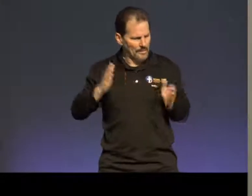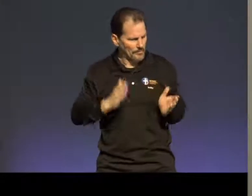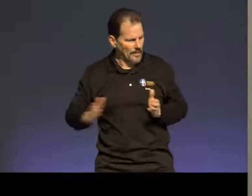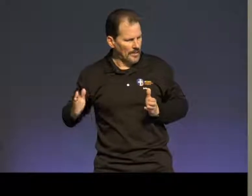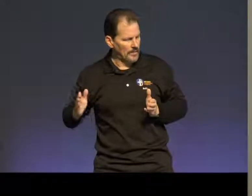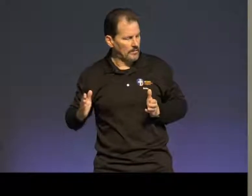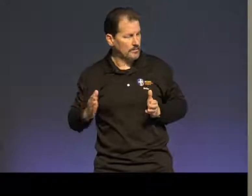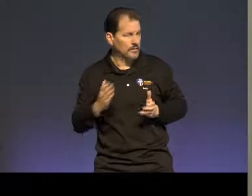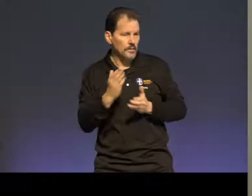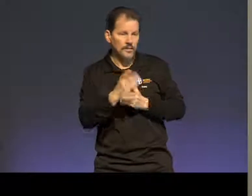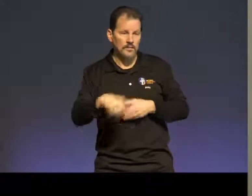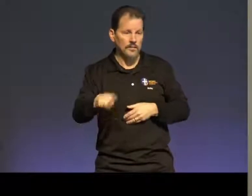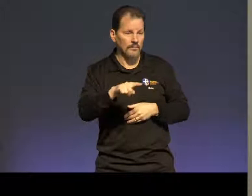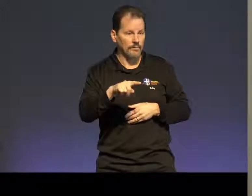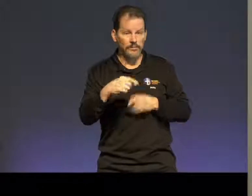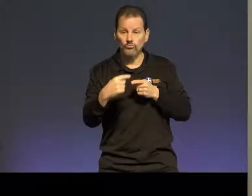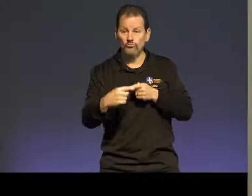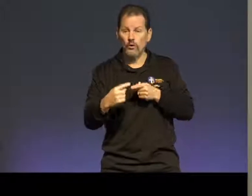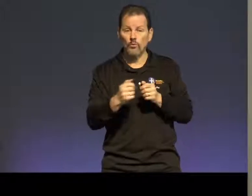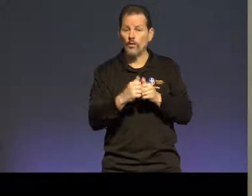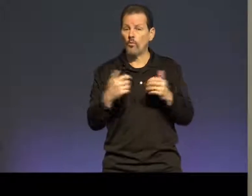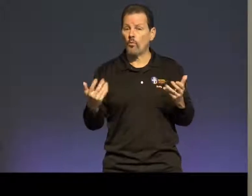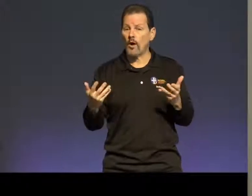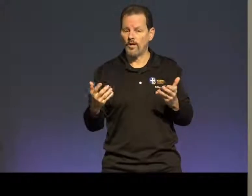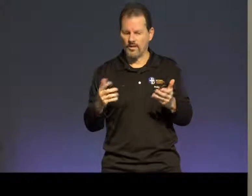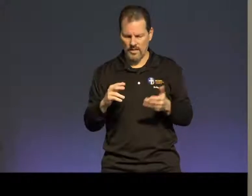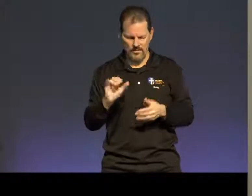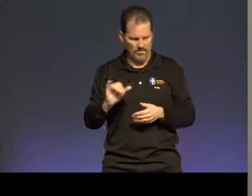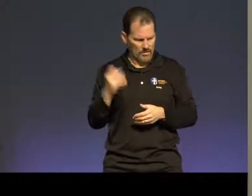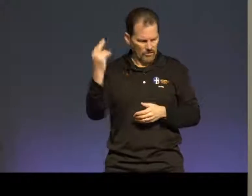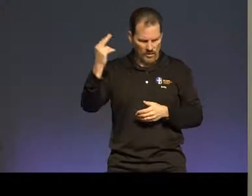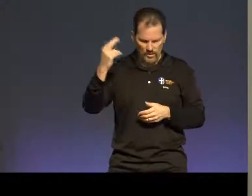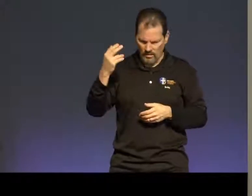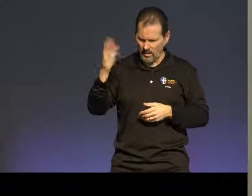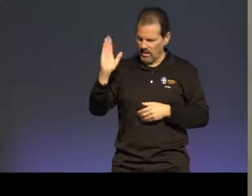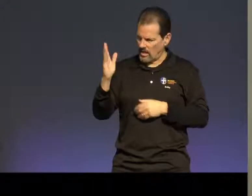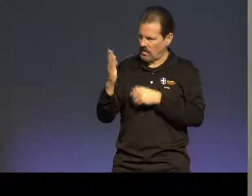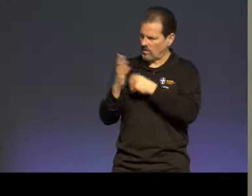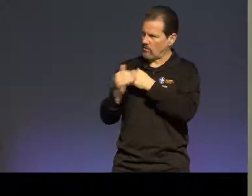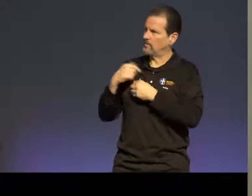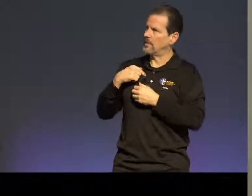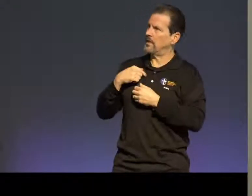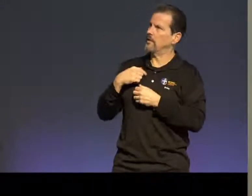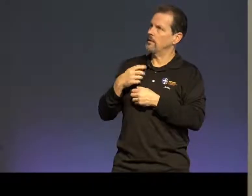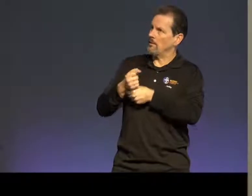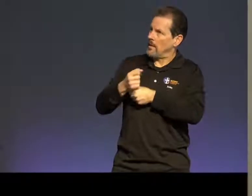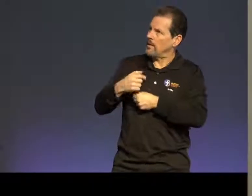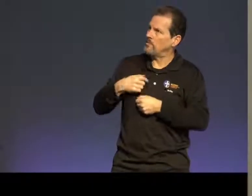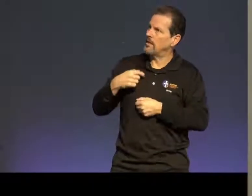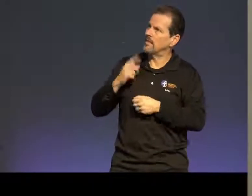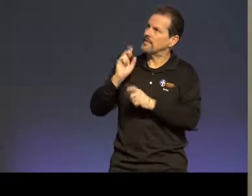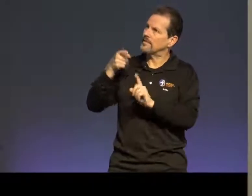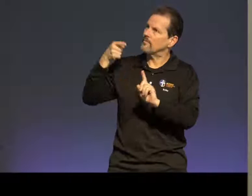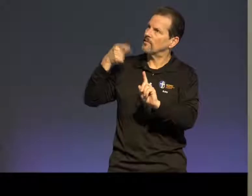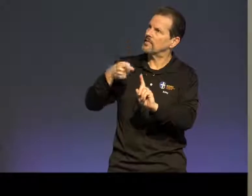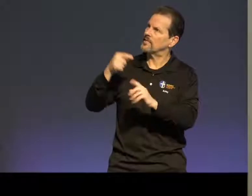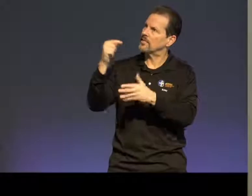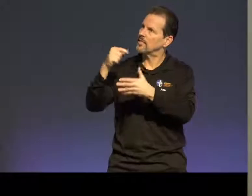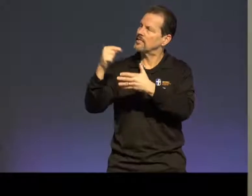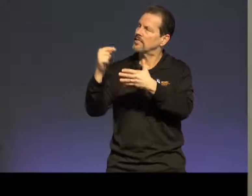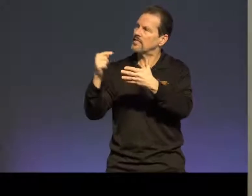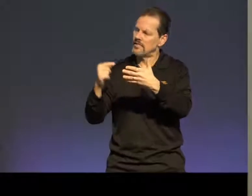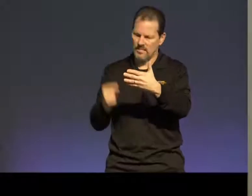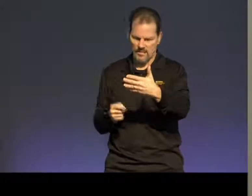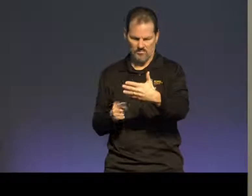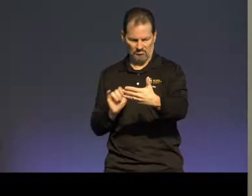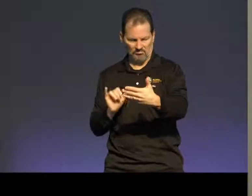are. And that he planned a path for us knowing the way we were. And if we would just stop and wait long